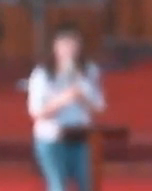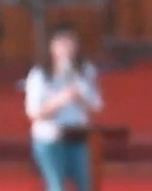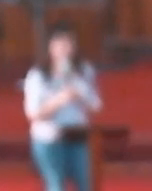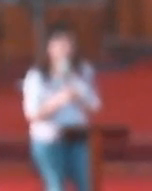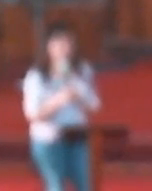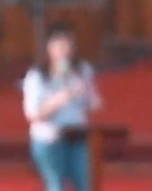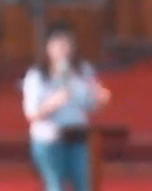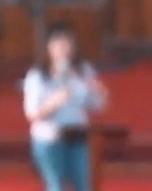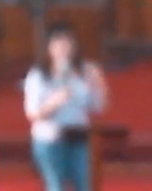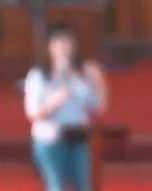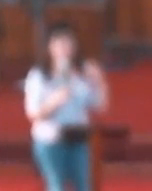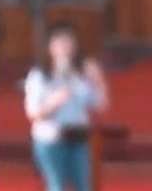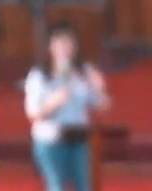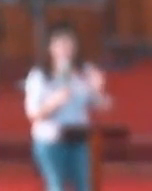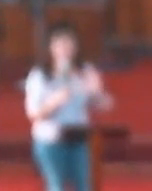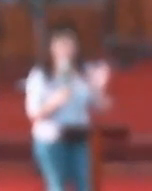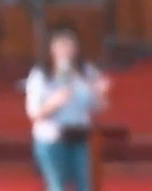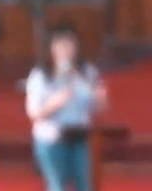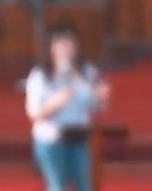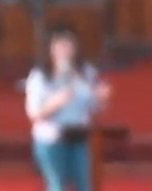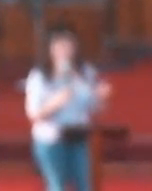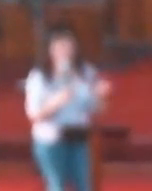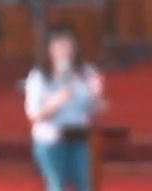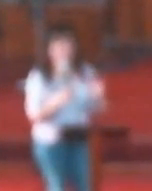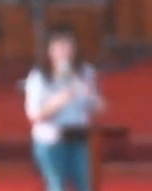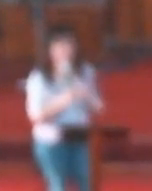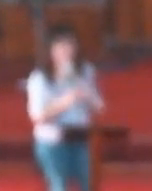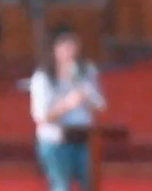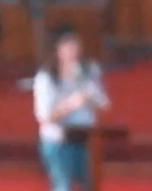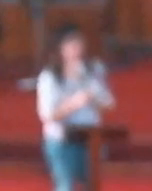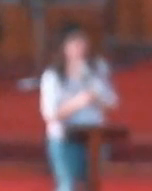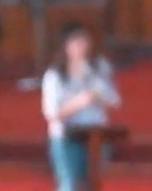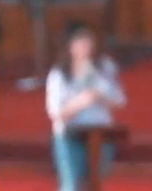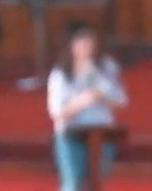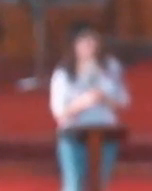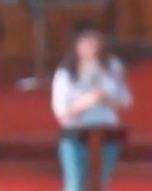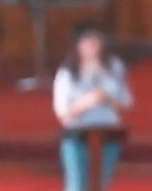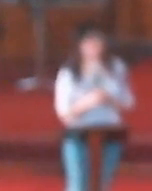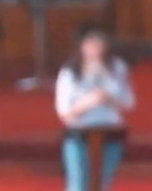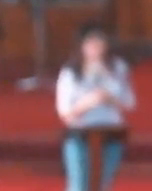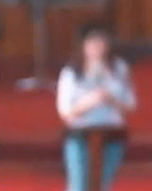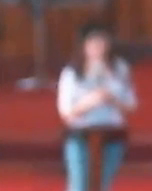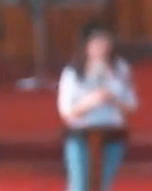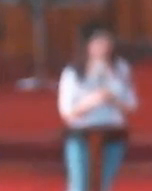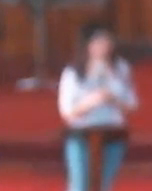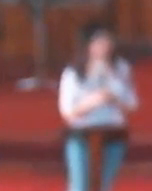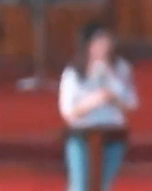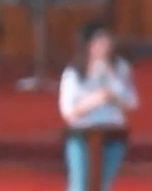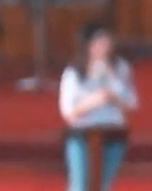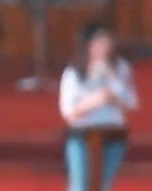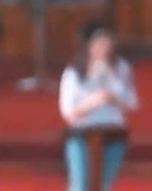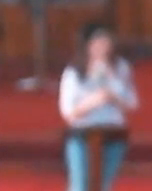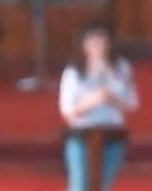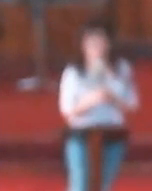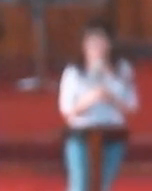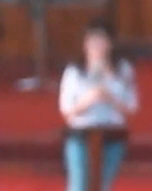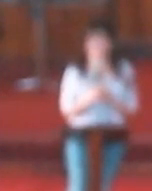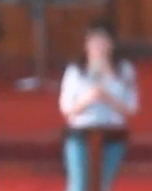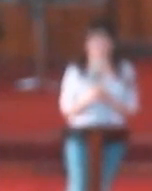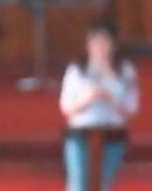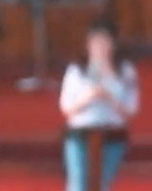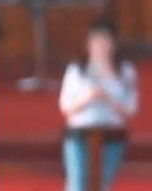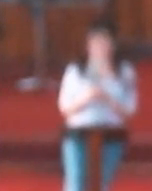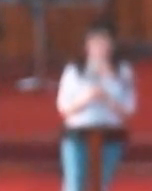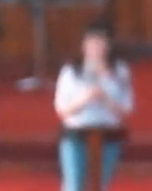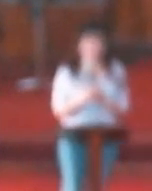teaching about the tongue, and we need to fix that and change it. Y de aquí a una hora van a saber de lo que estoy hablando. And from